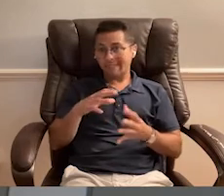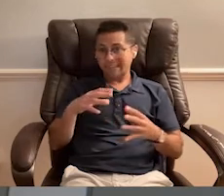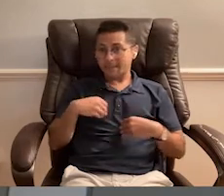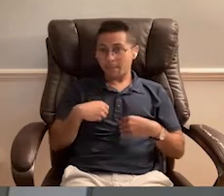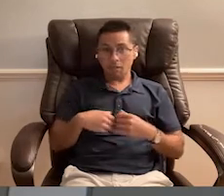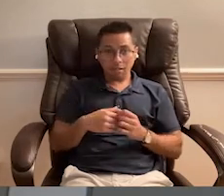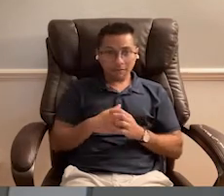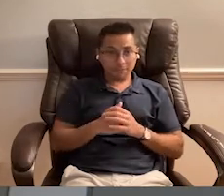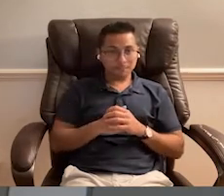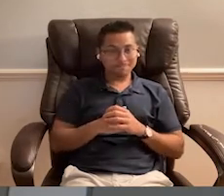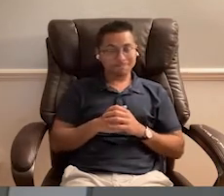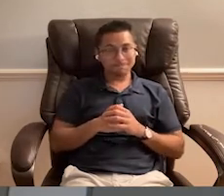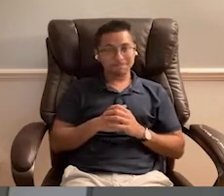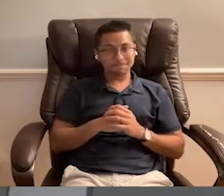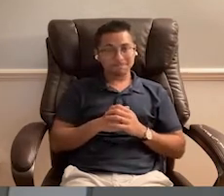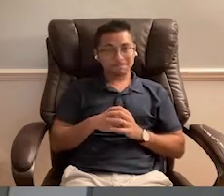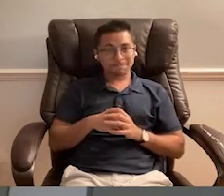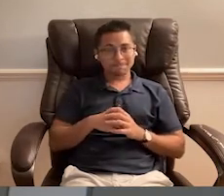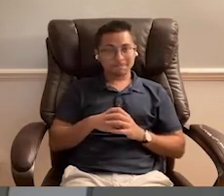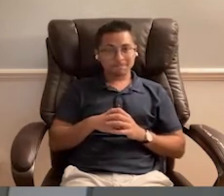And that's perfectly understandable.